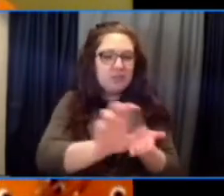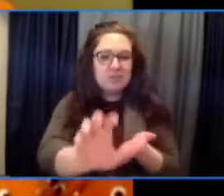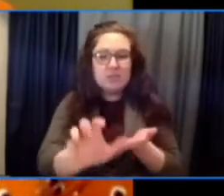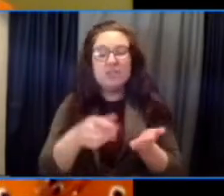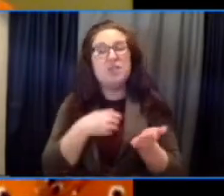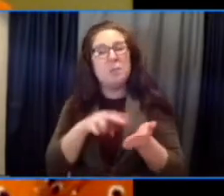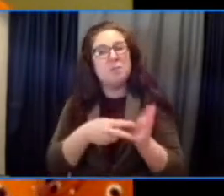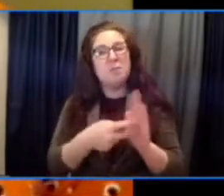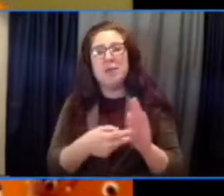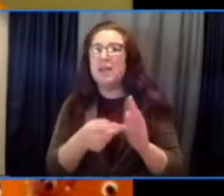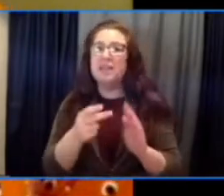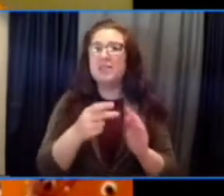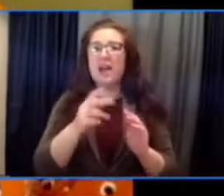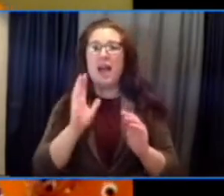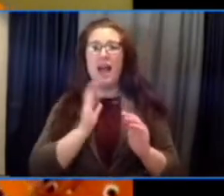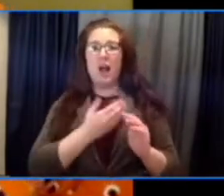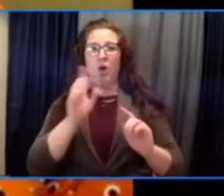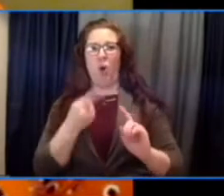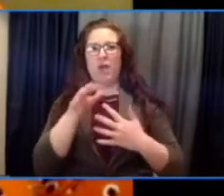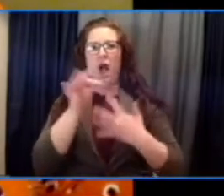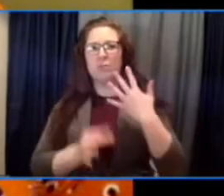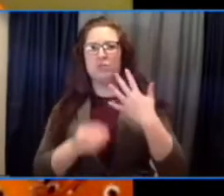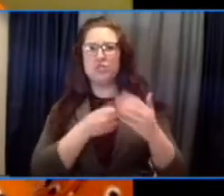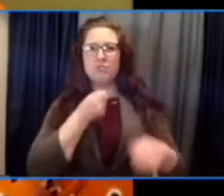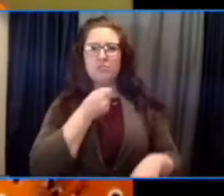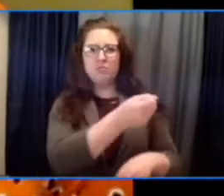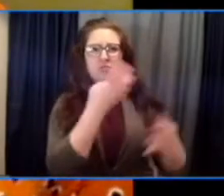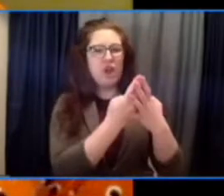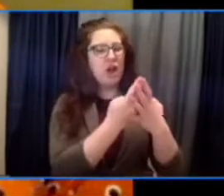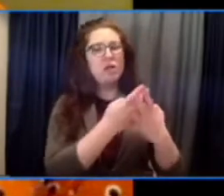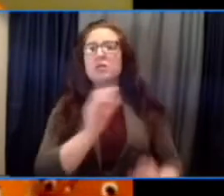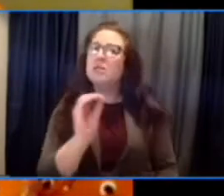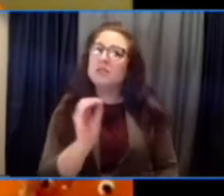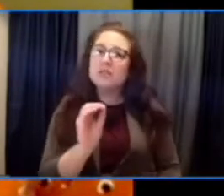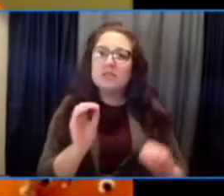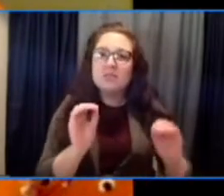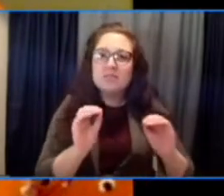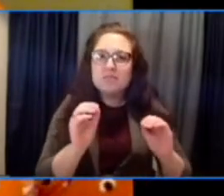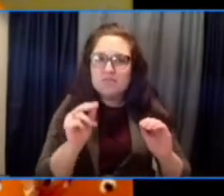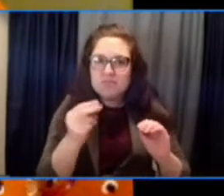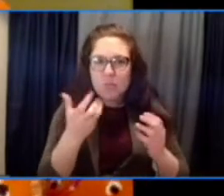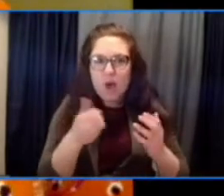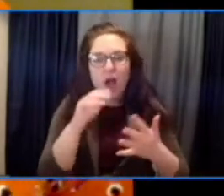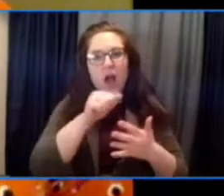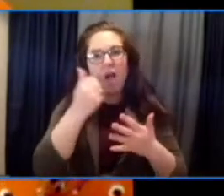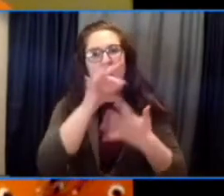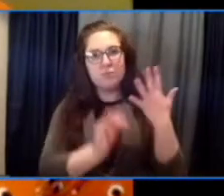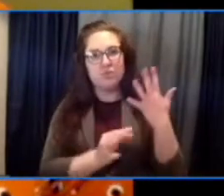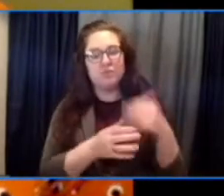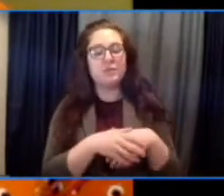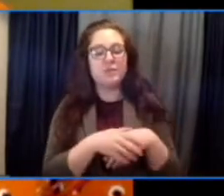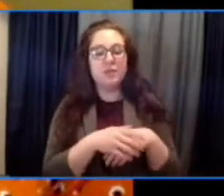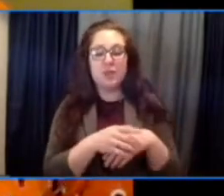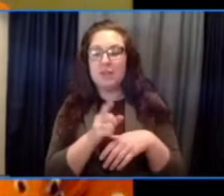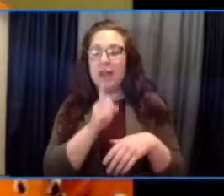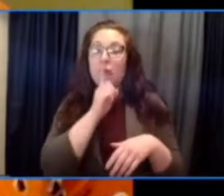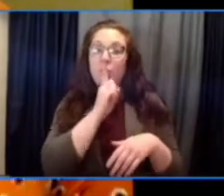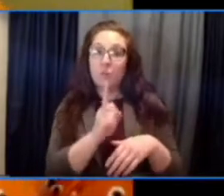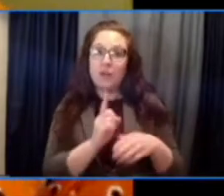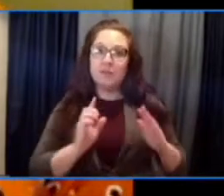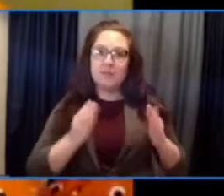This money used to be poured into punishment. Measure J was our way of putting defund directly on the ballot. And